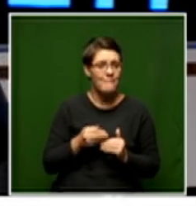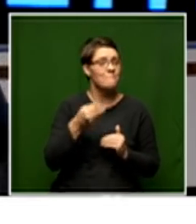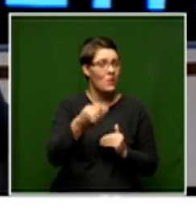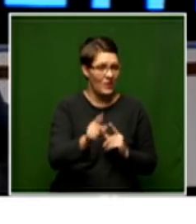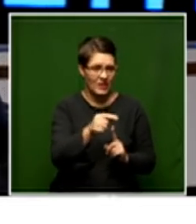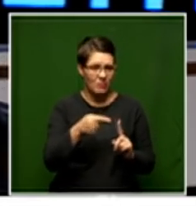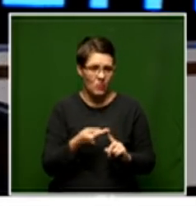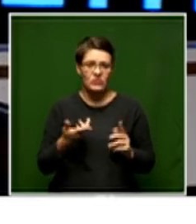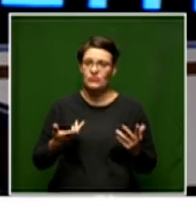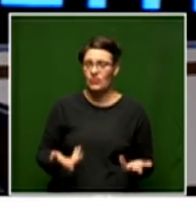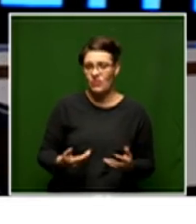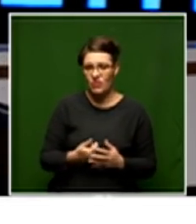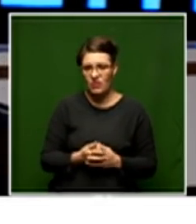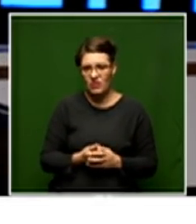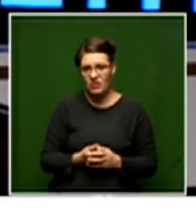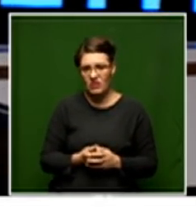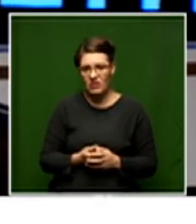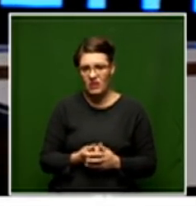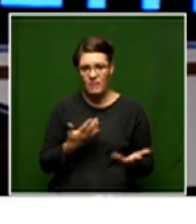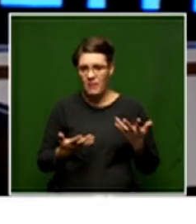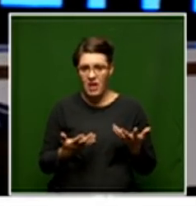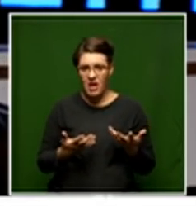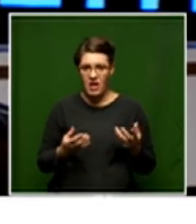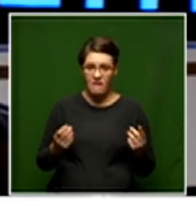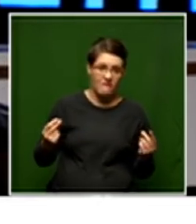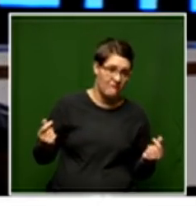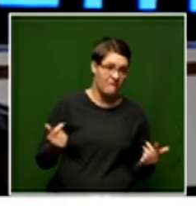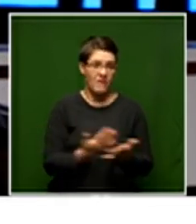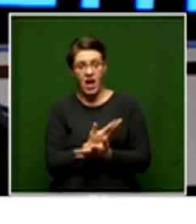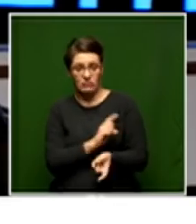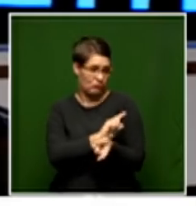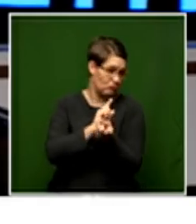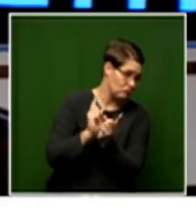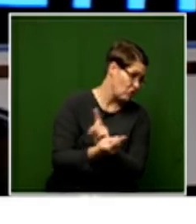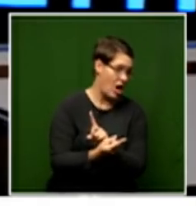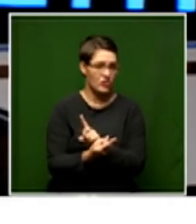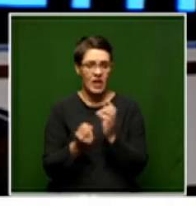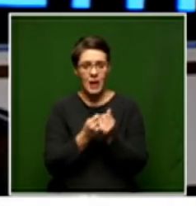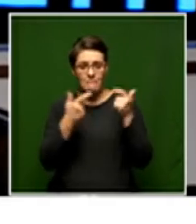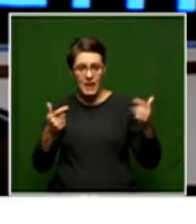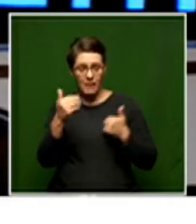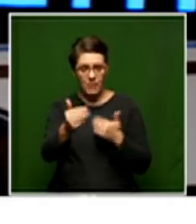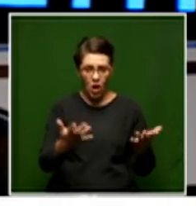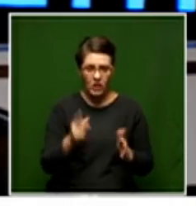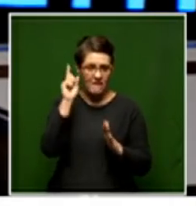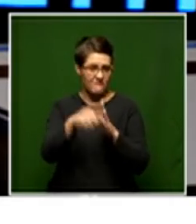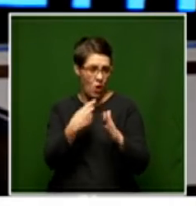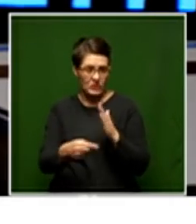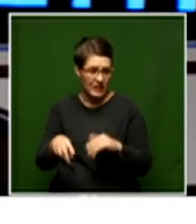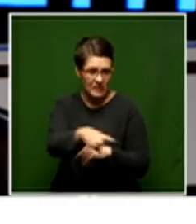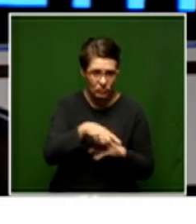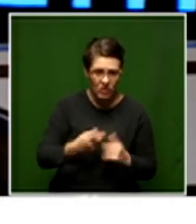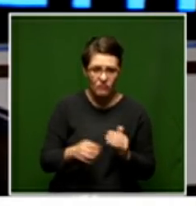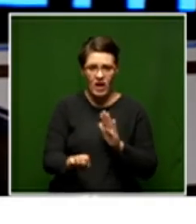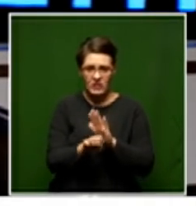that point. So unless suddenly there are huge changes in big blocks, big voting districts,